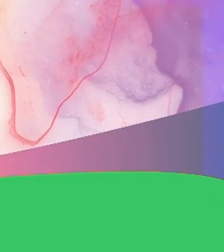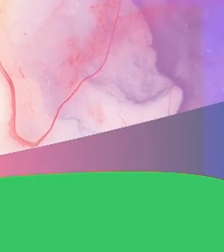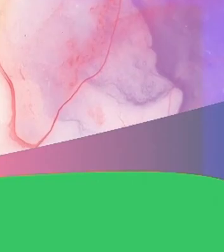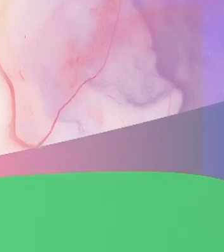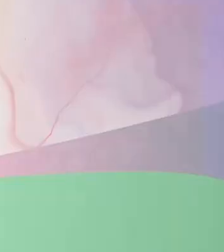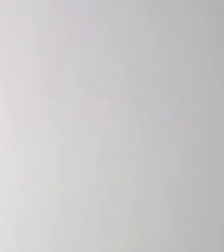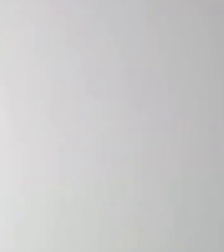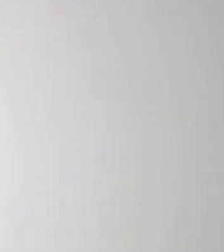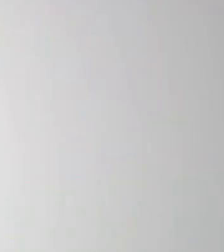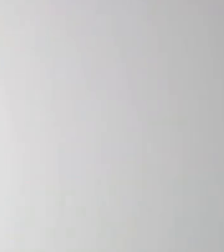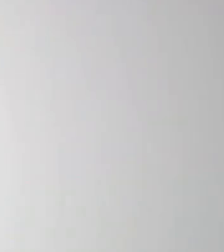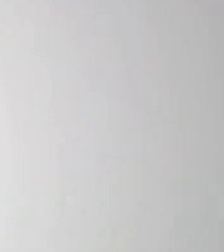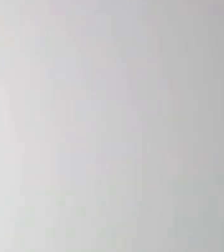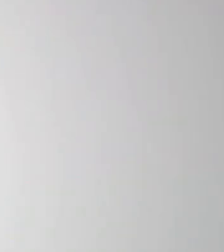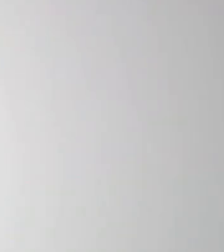ec.europa.eu/social/social economy.